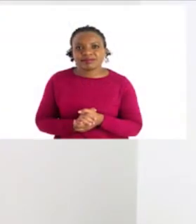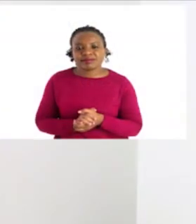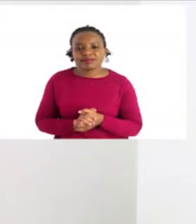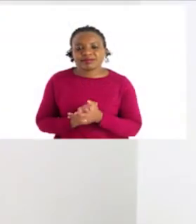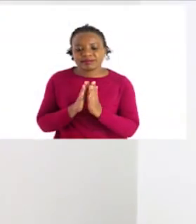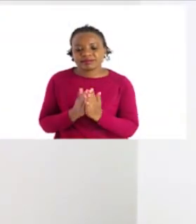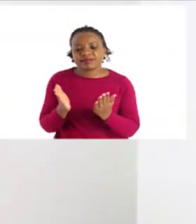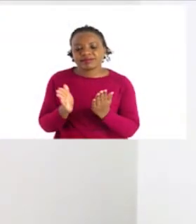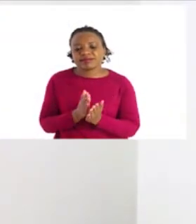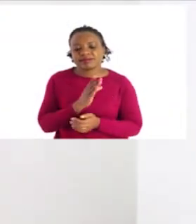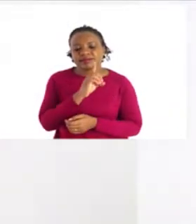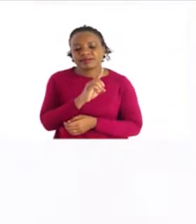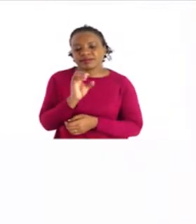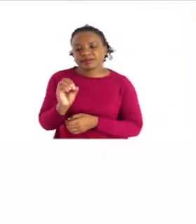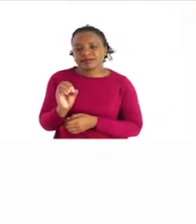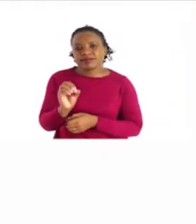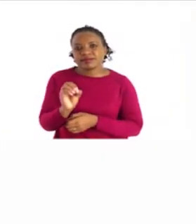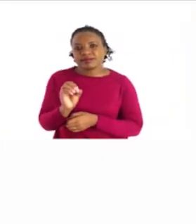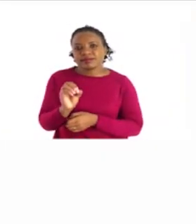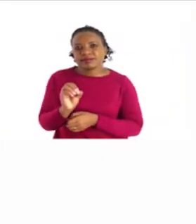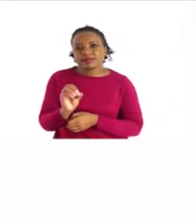On page 10,